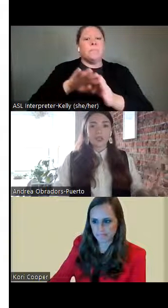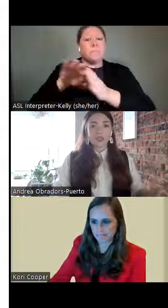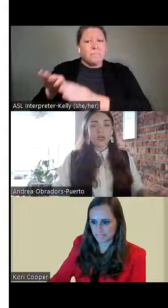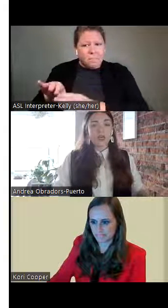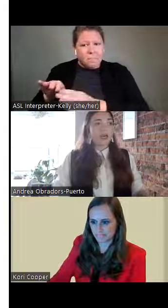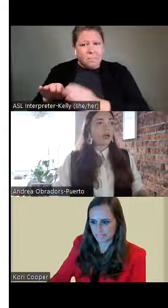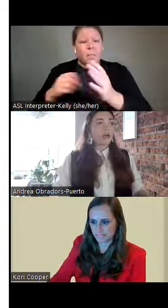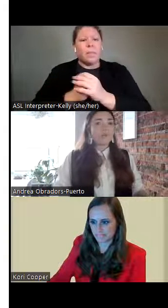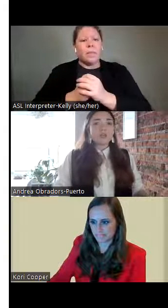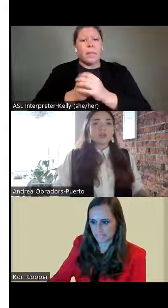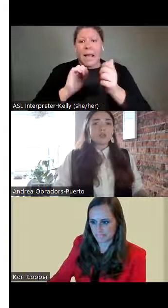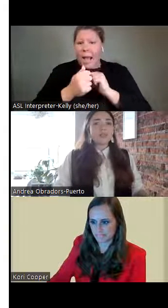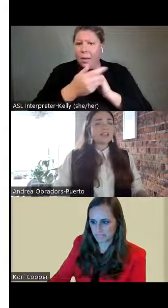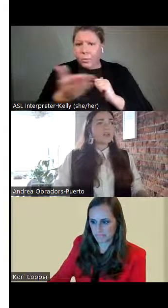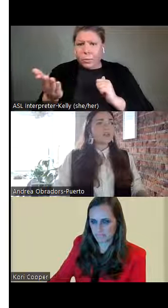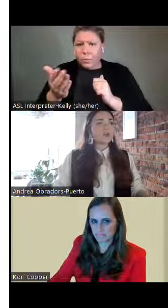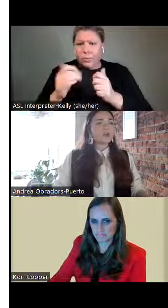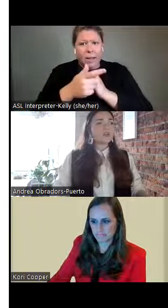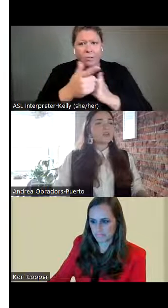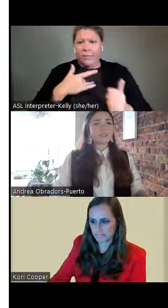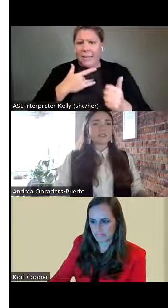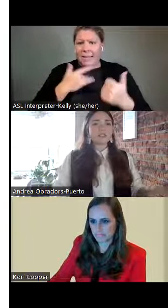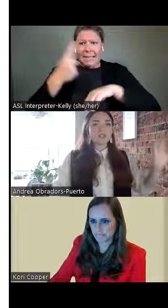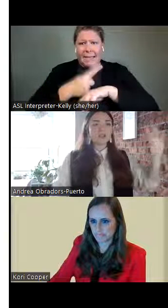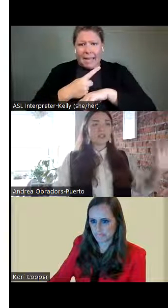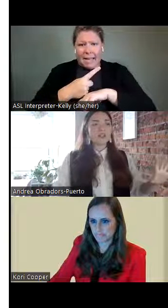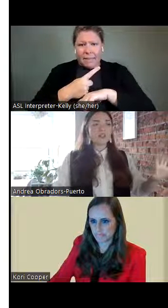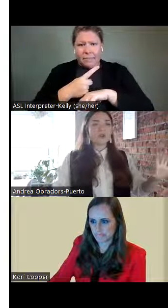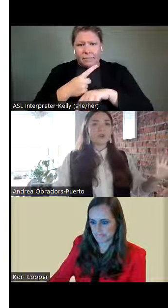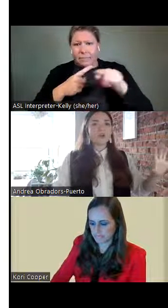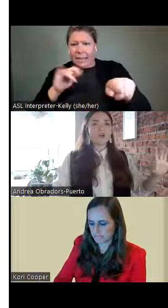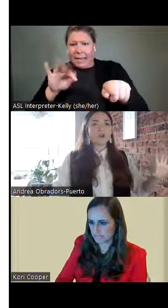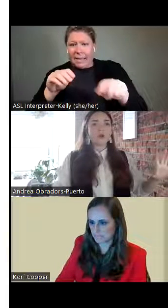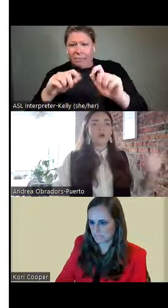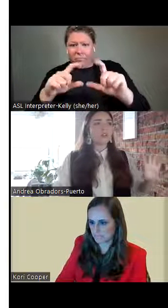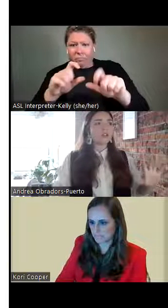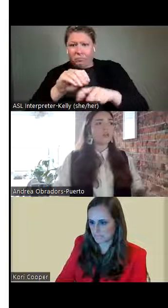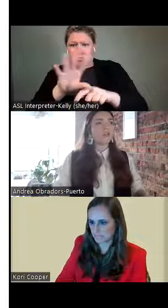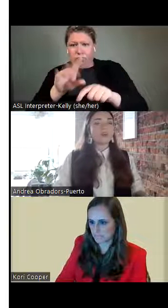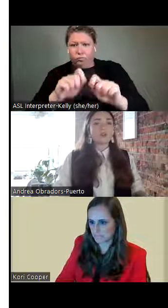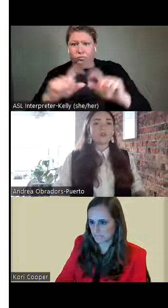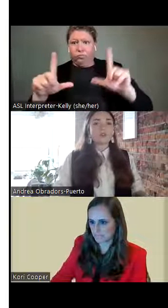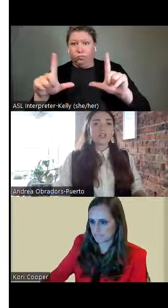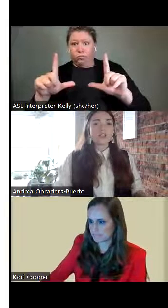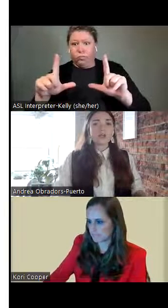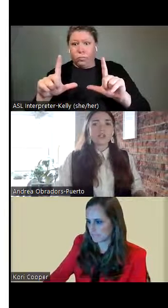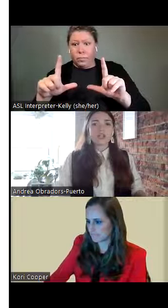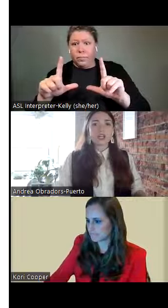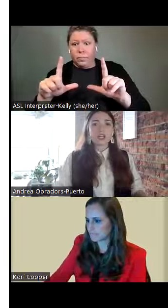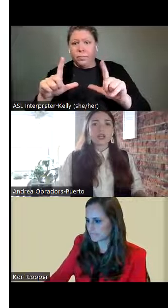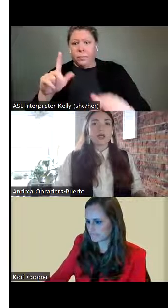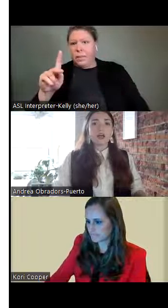feeling today? So please, if you use this, if you scan this QR code, also Corey is going to